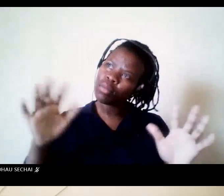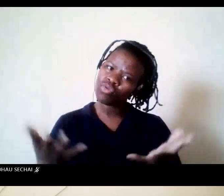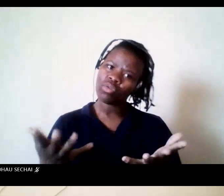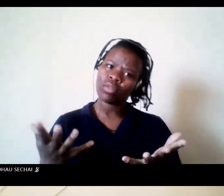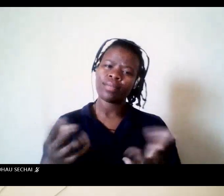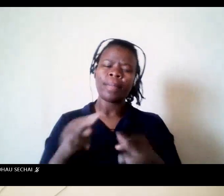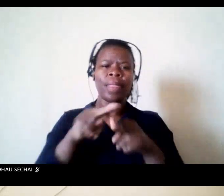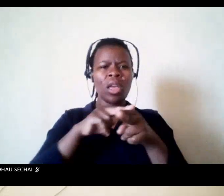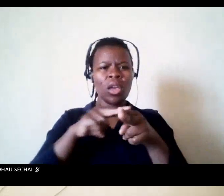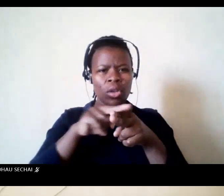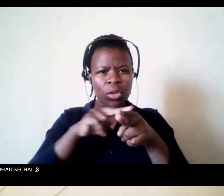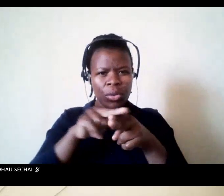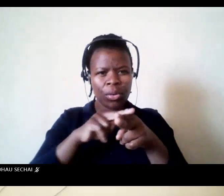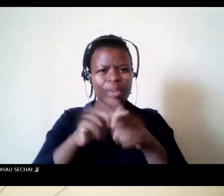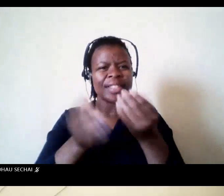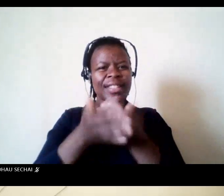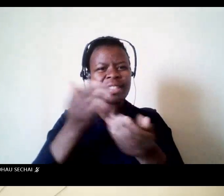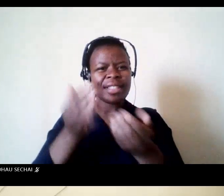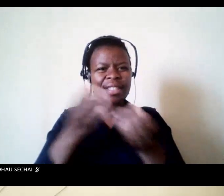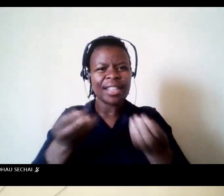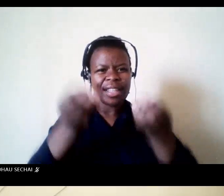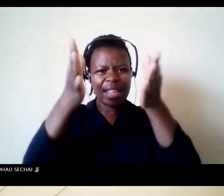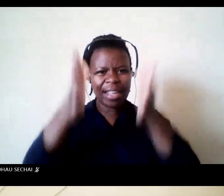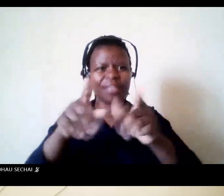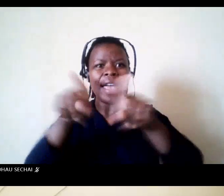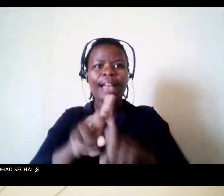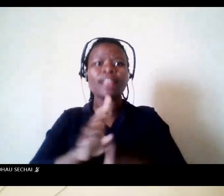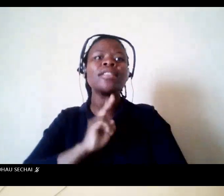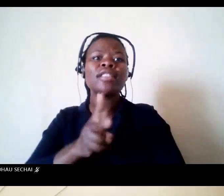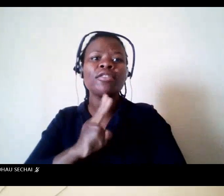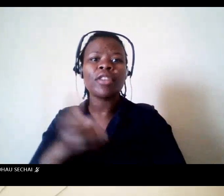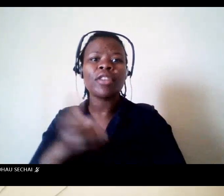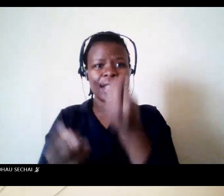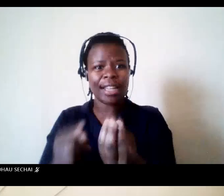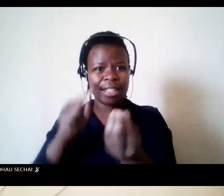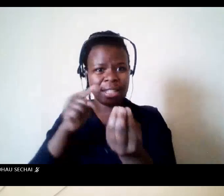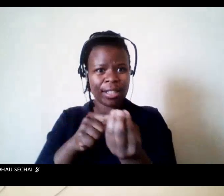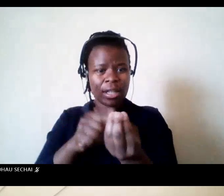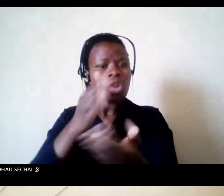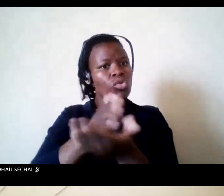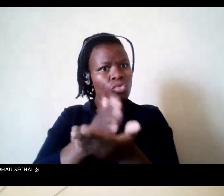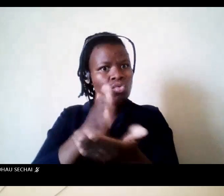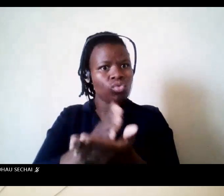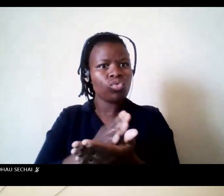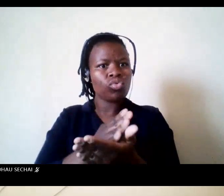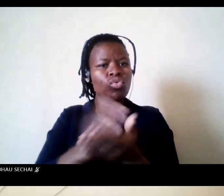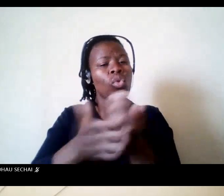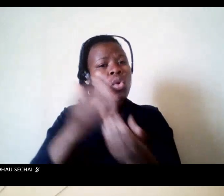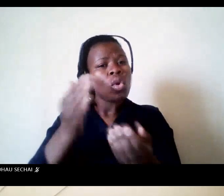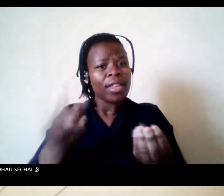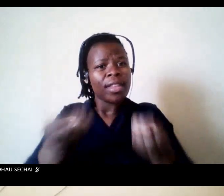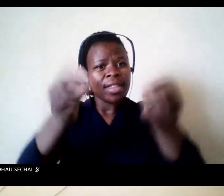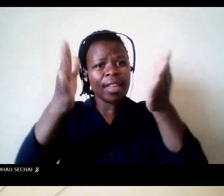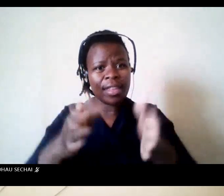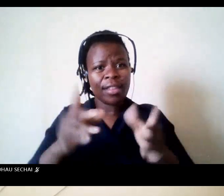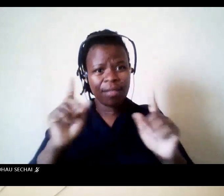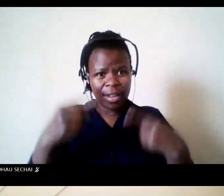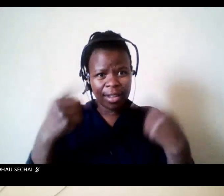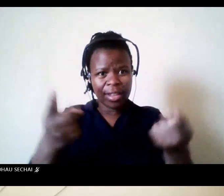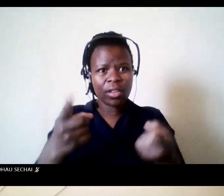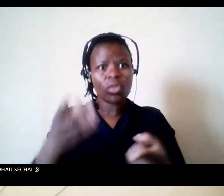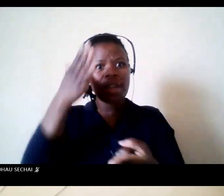use the caregiver as the voice of the child. Of course, the caregiver will not know what the child is going